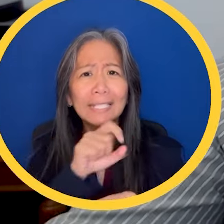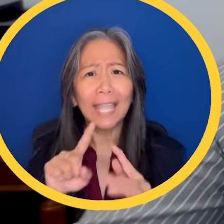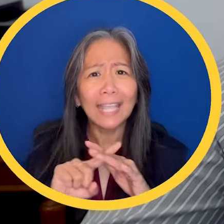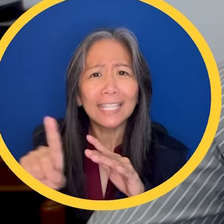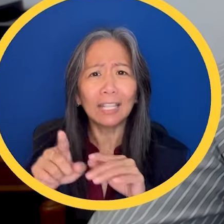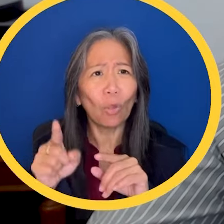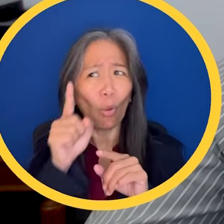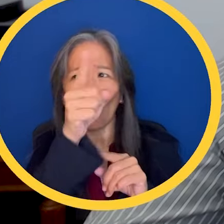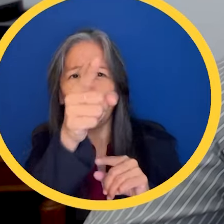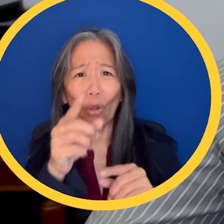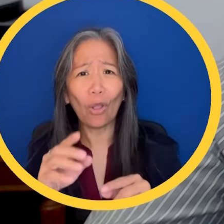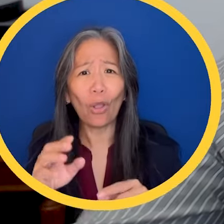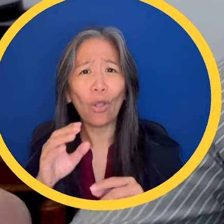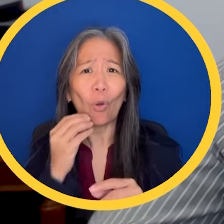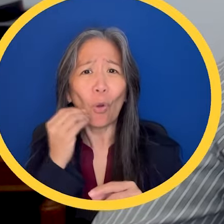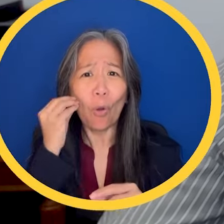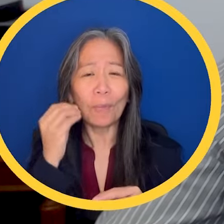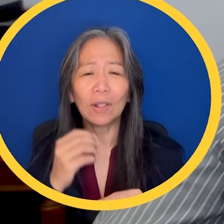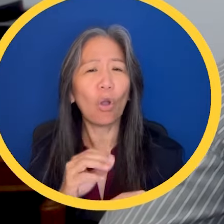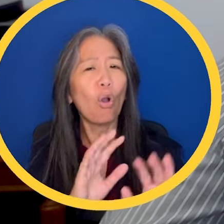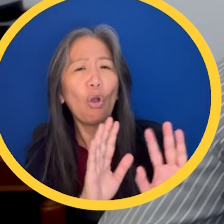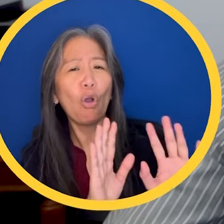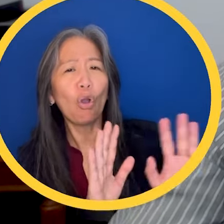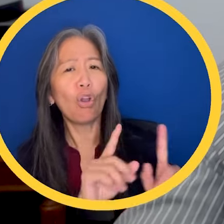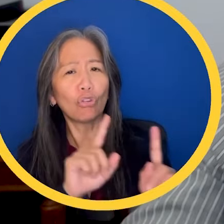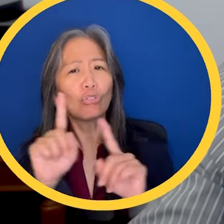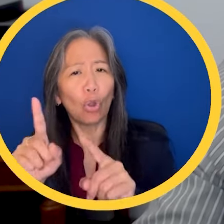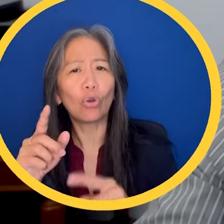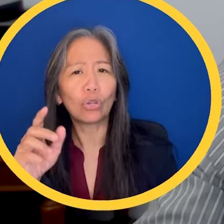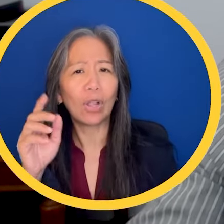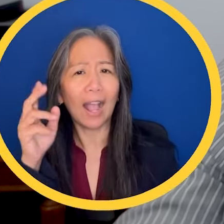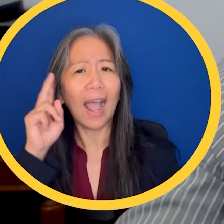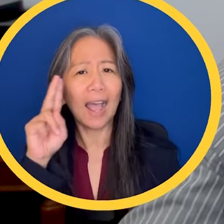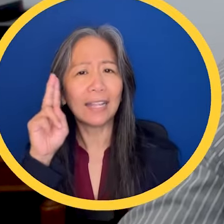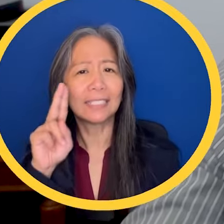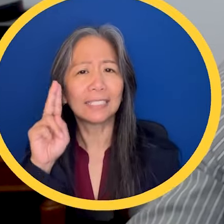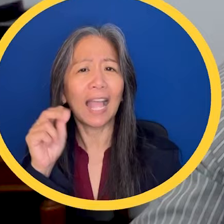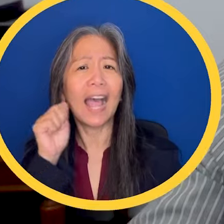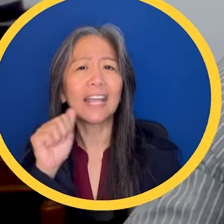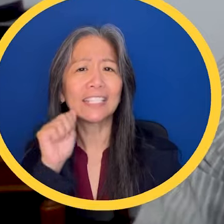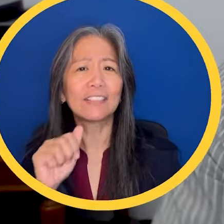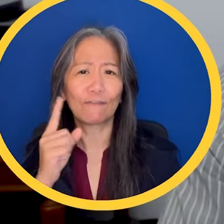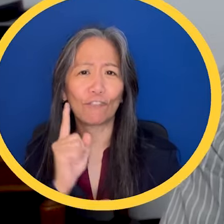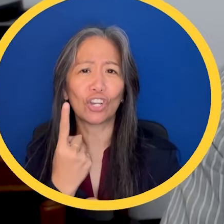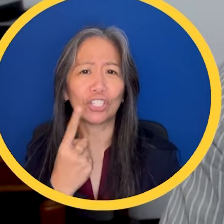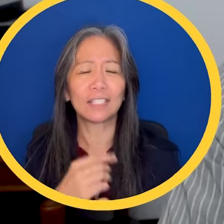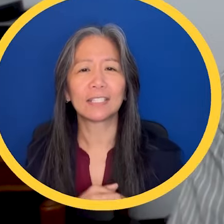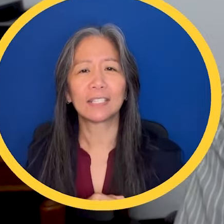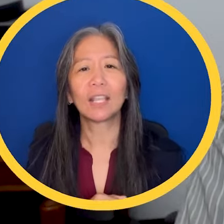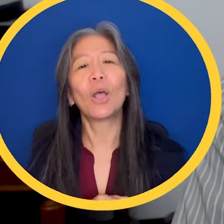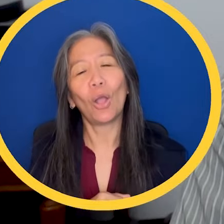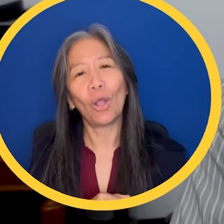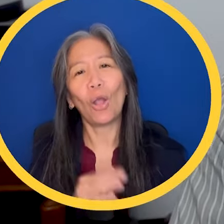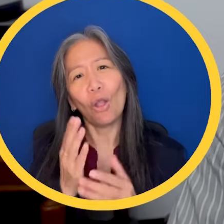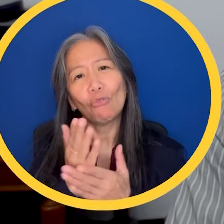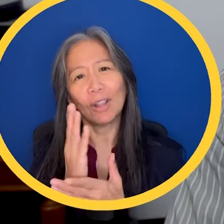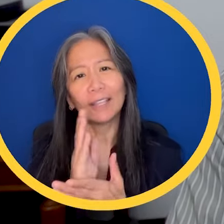We're home is this way. My mom and dad said, oh, no, we're going to go to your tita's first. We'll go to your auntie's. I said, all